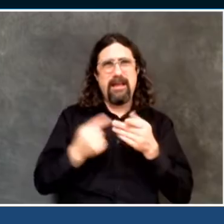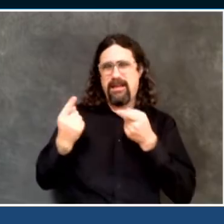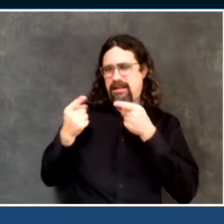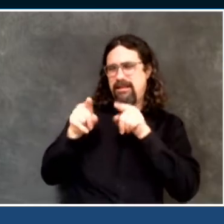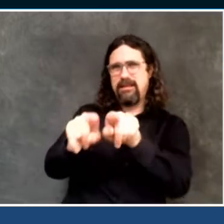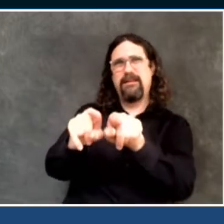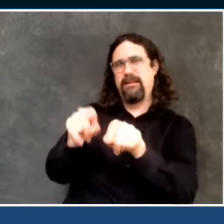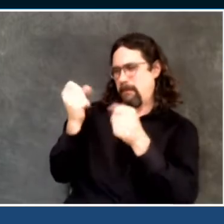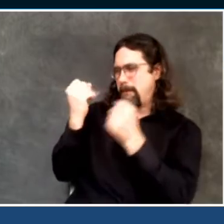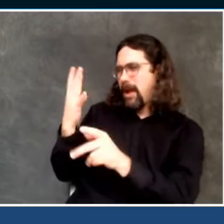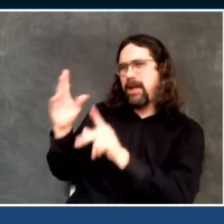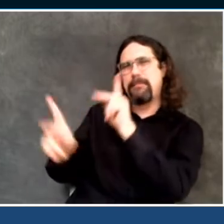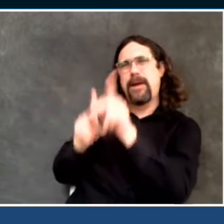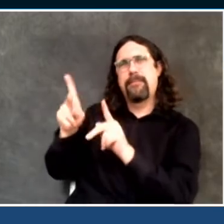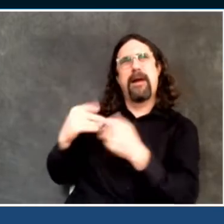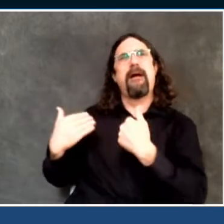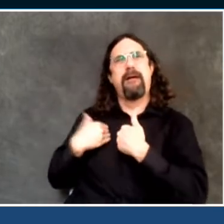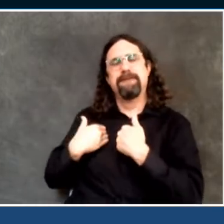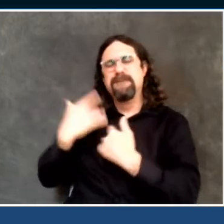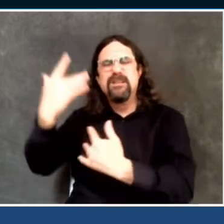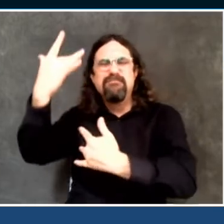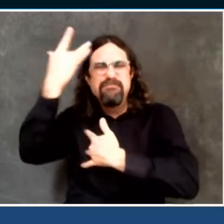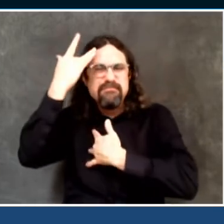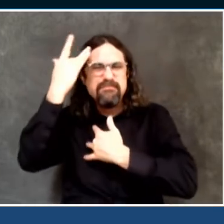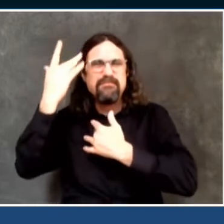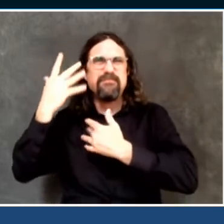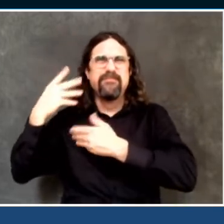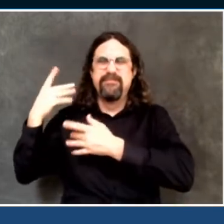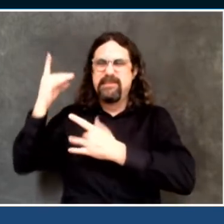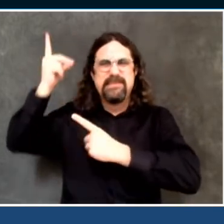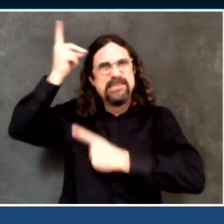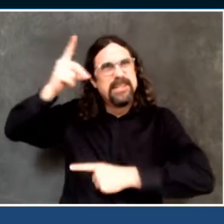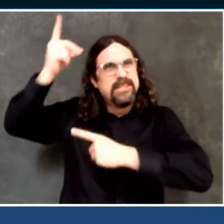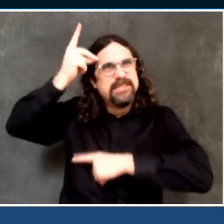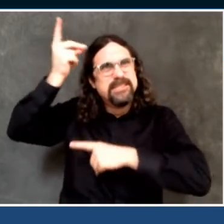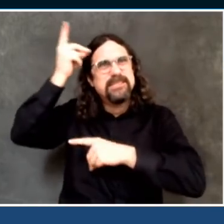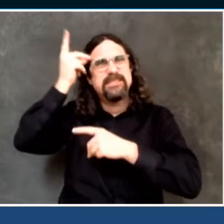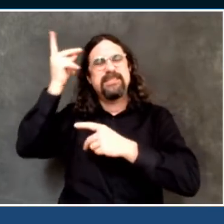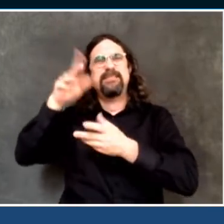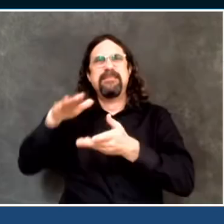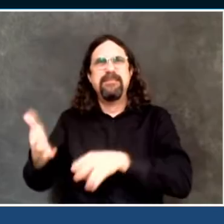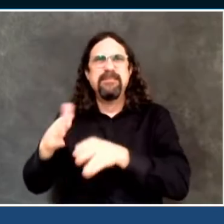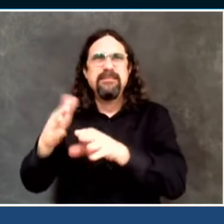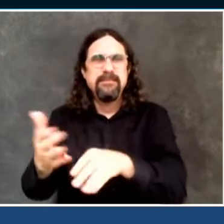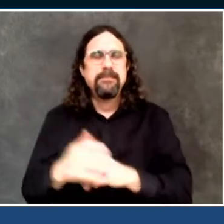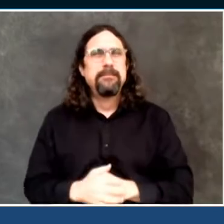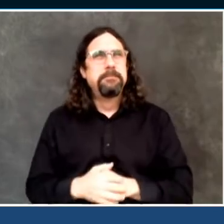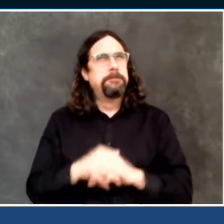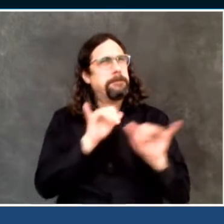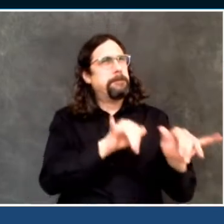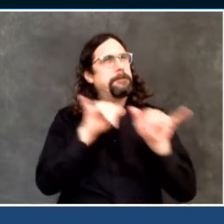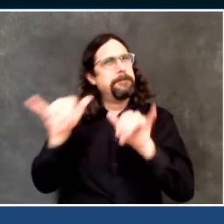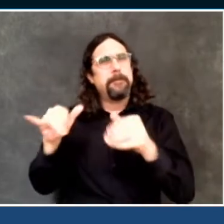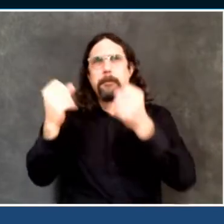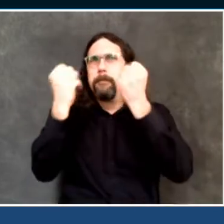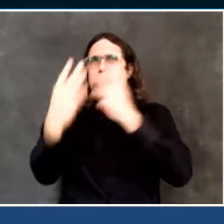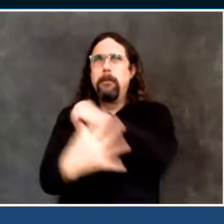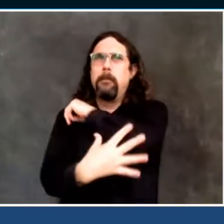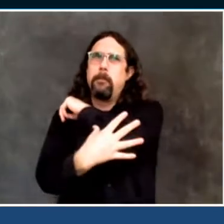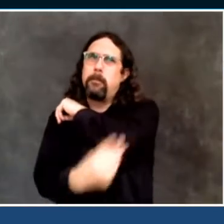healthcare they deserve. So many people have lived with chronic healthcare conditions throughout their life, so often